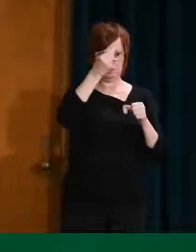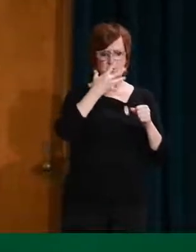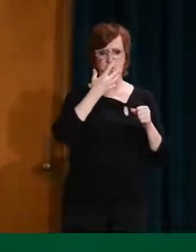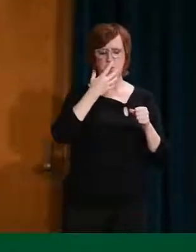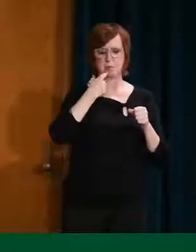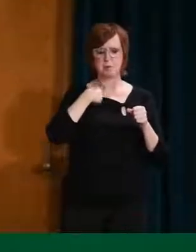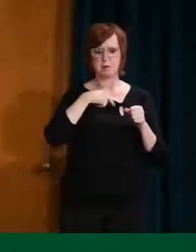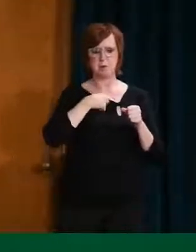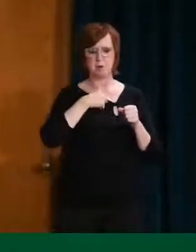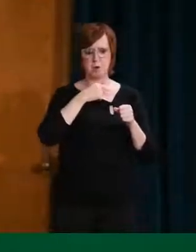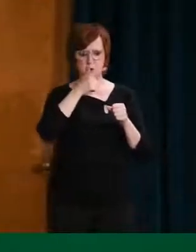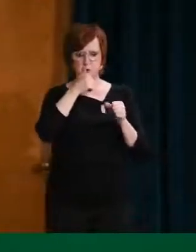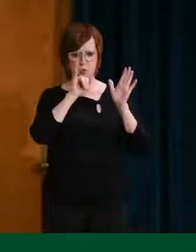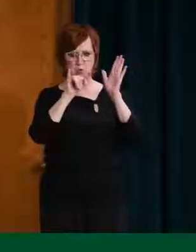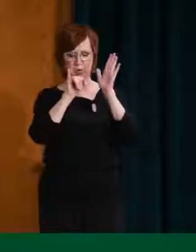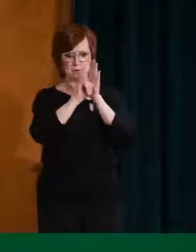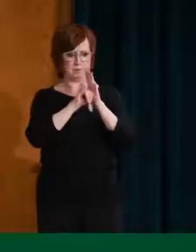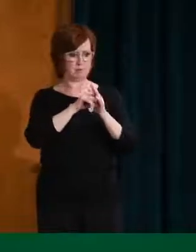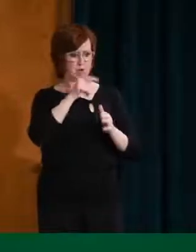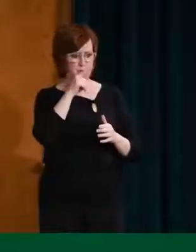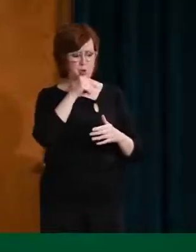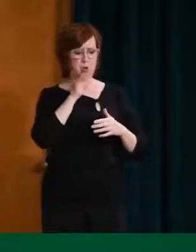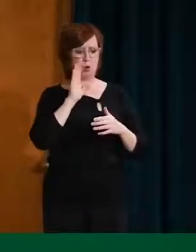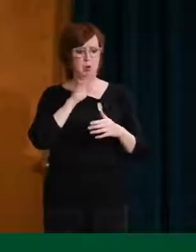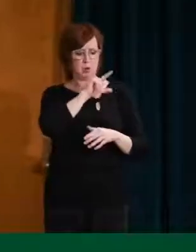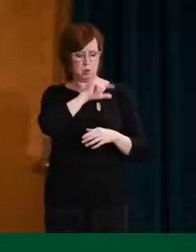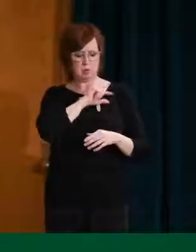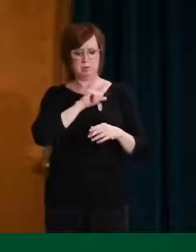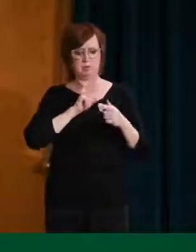gets a ventilator in our province. Can you tell us more about it?